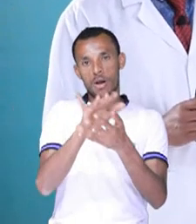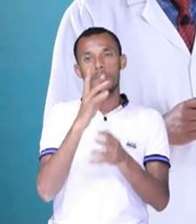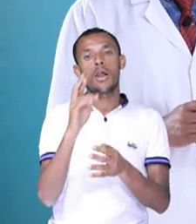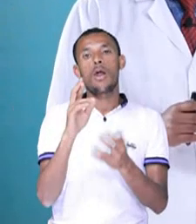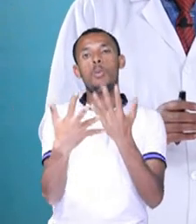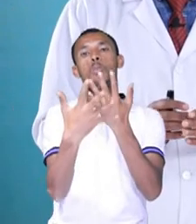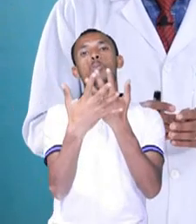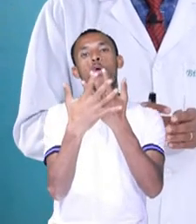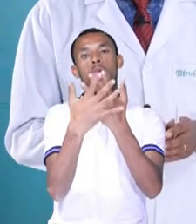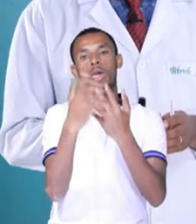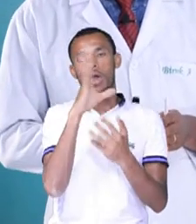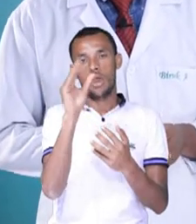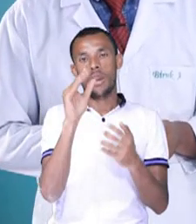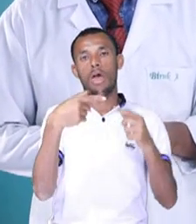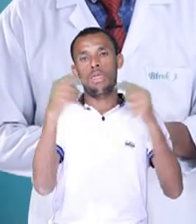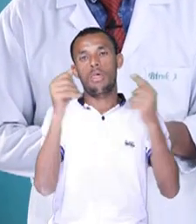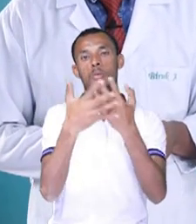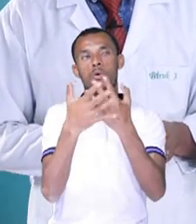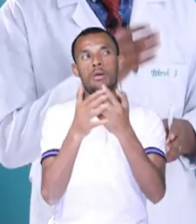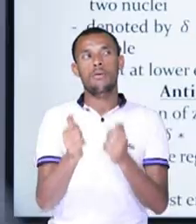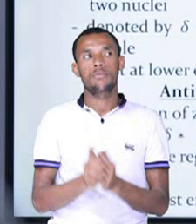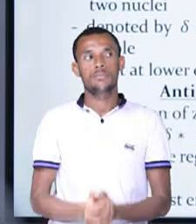and anti-bonding molecular orbitals.